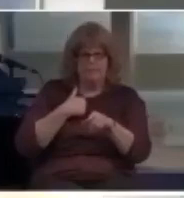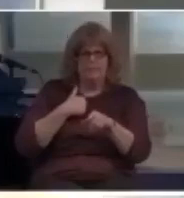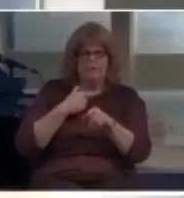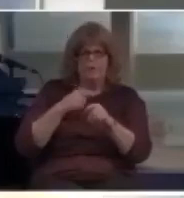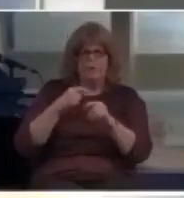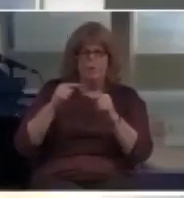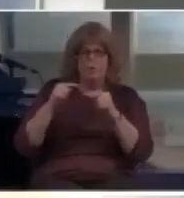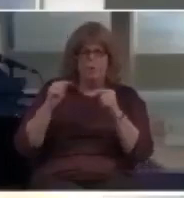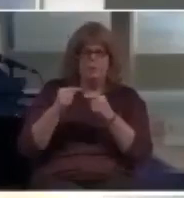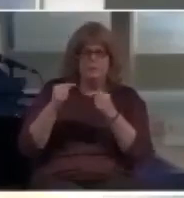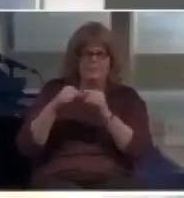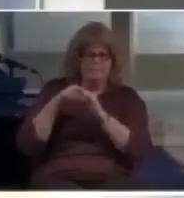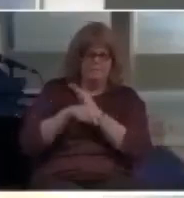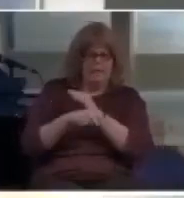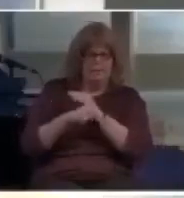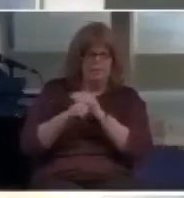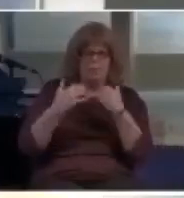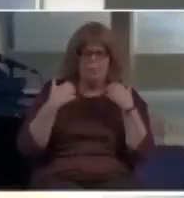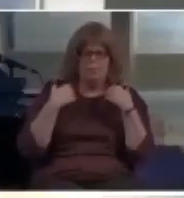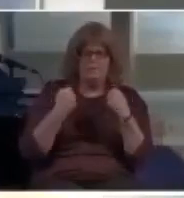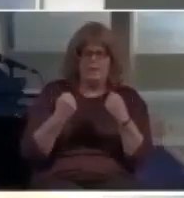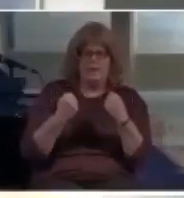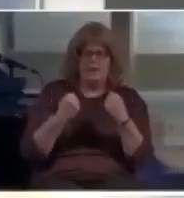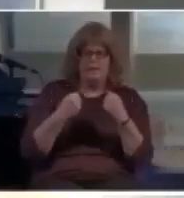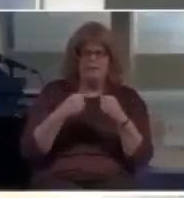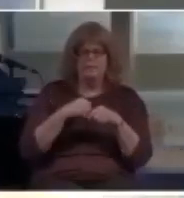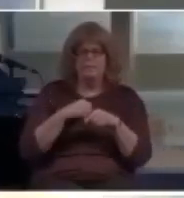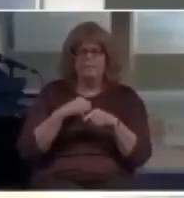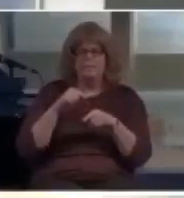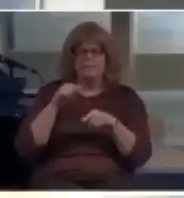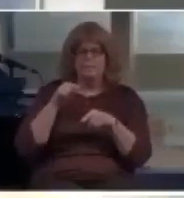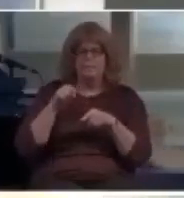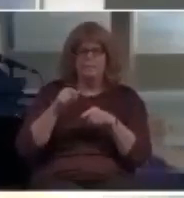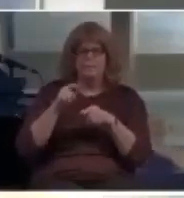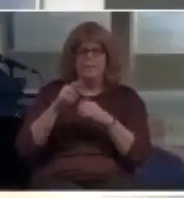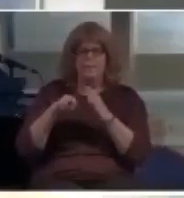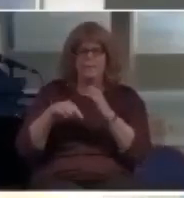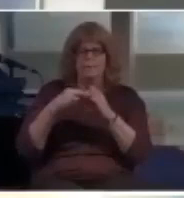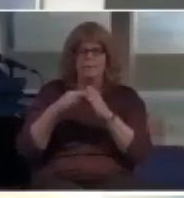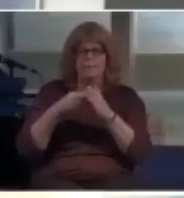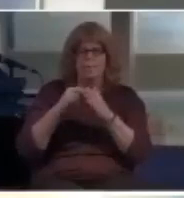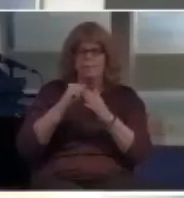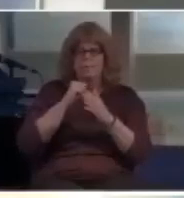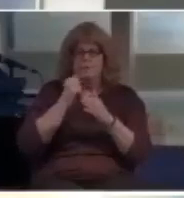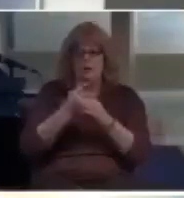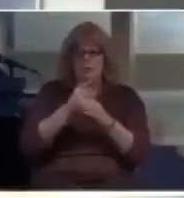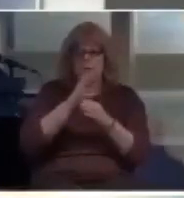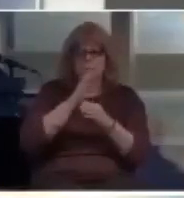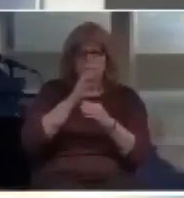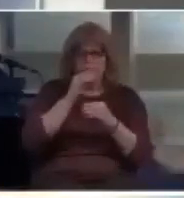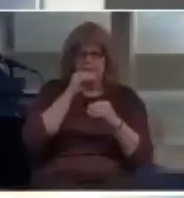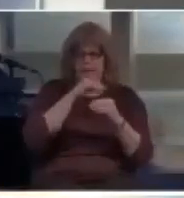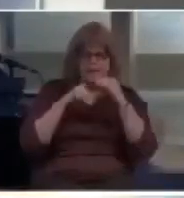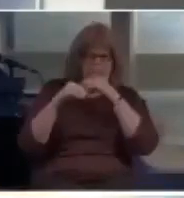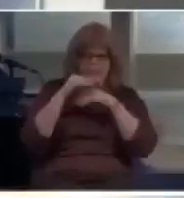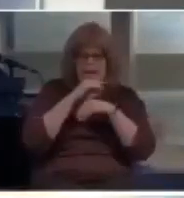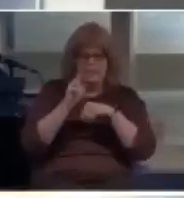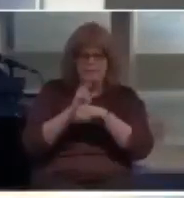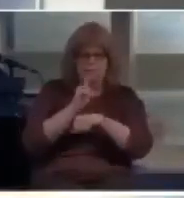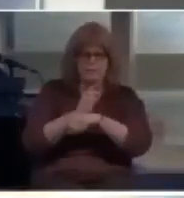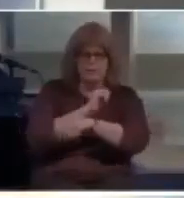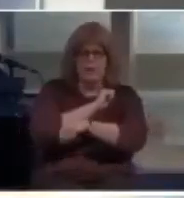fatal wound was healed. And so his role is not only to speak the lies using the